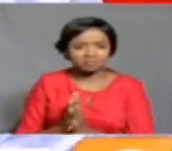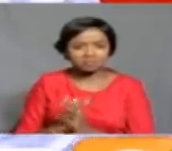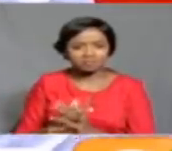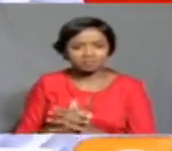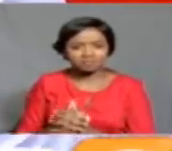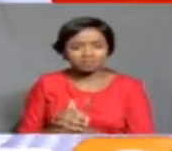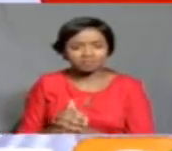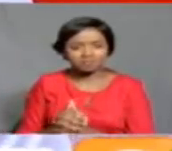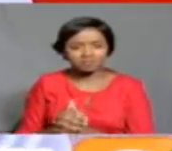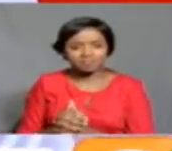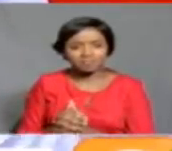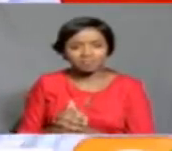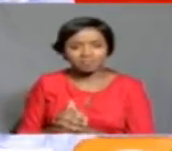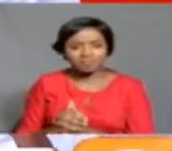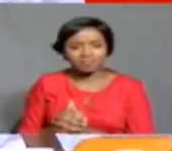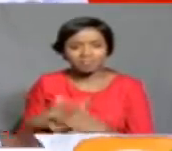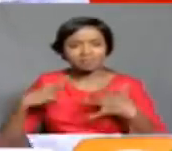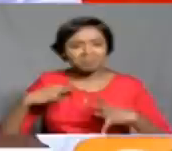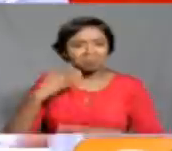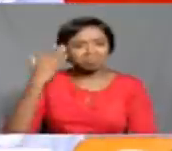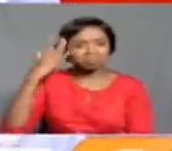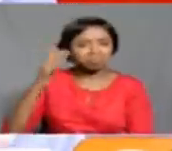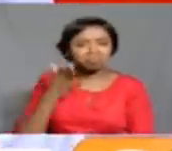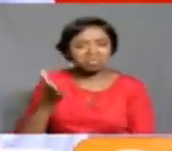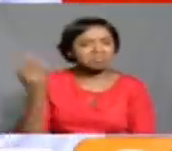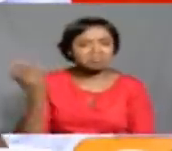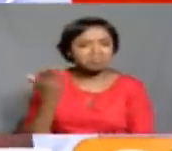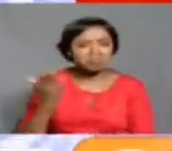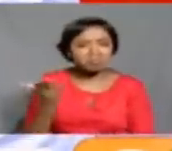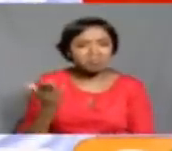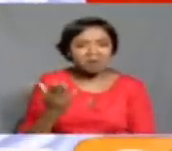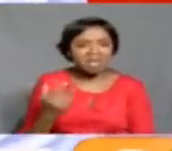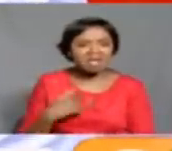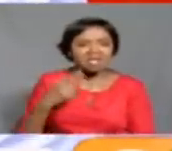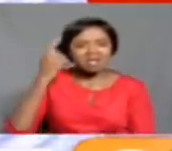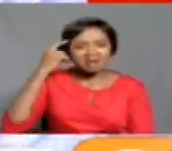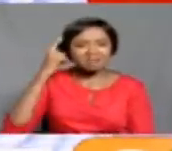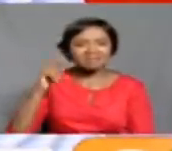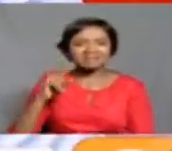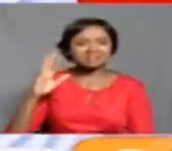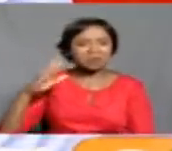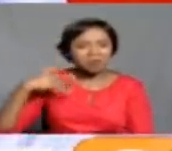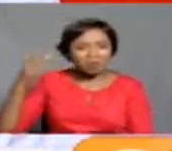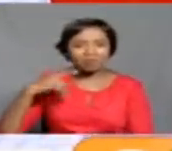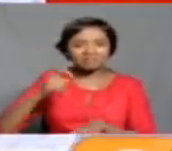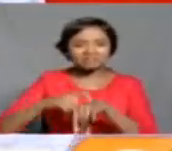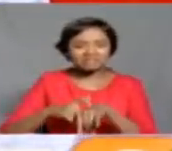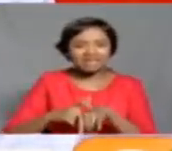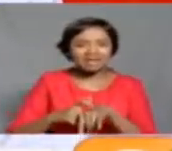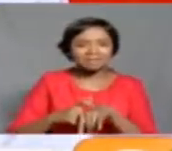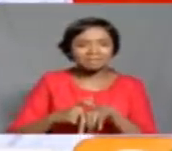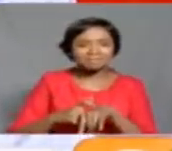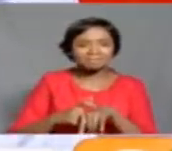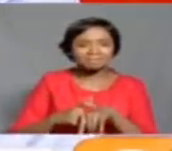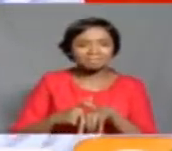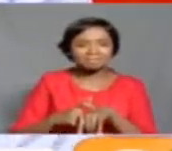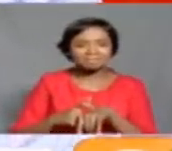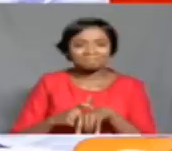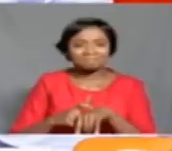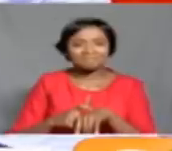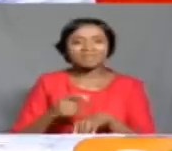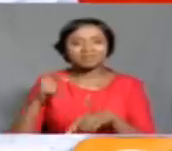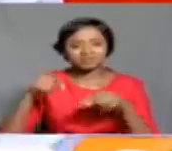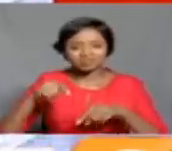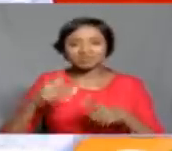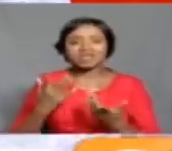Mm-hmm. Nobody knew where he was. And remember, this was item number one. Every time in the news, you know. You know where he is.